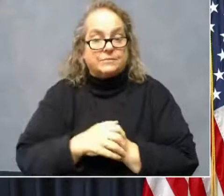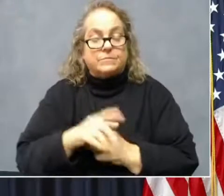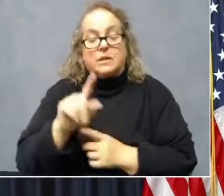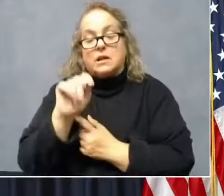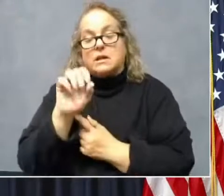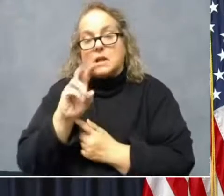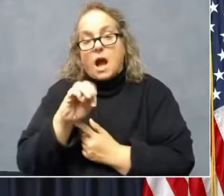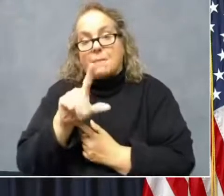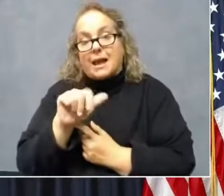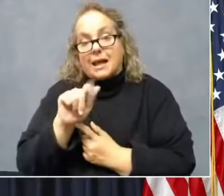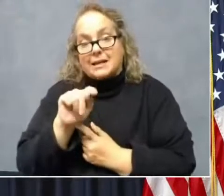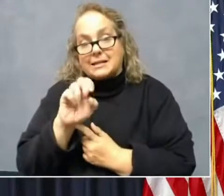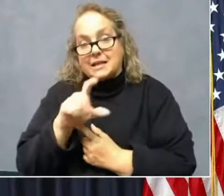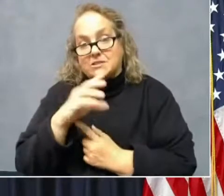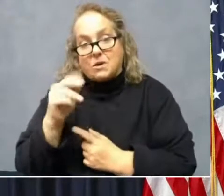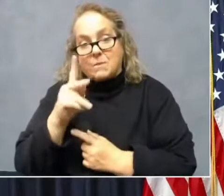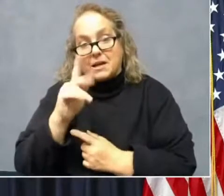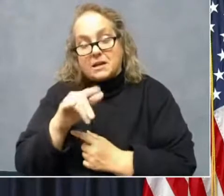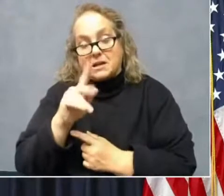Today.